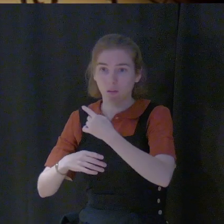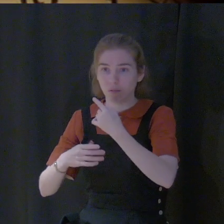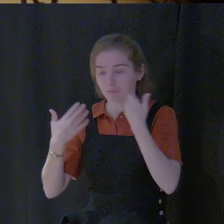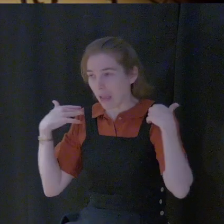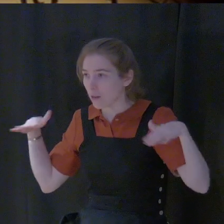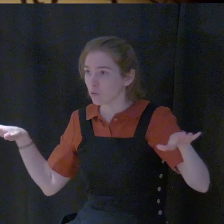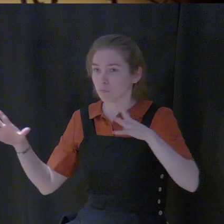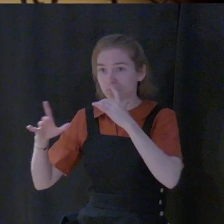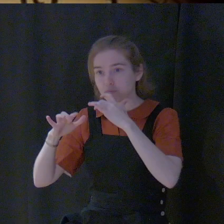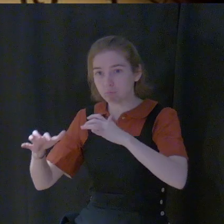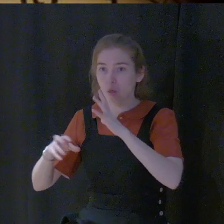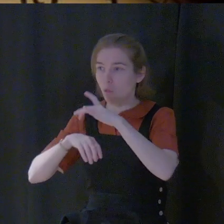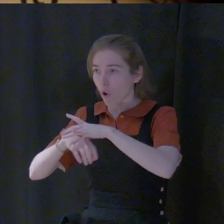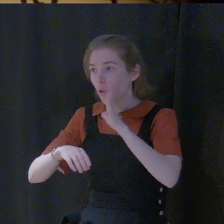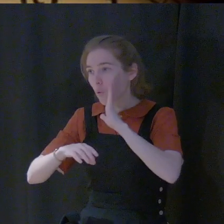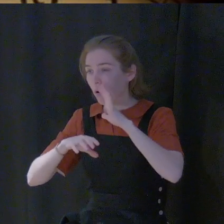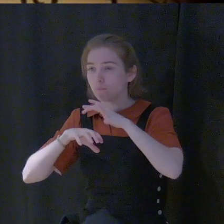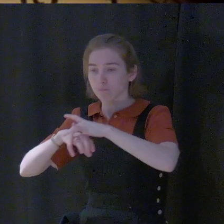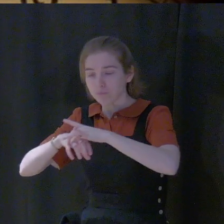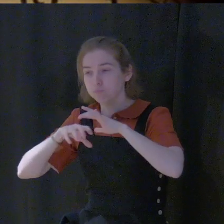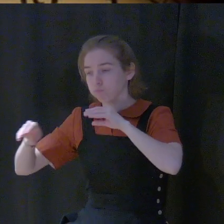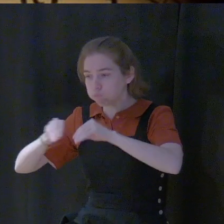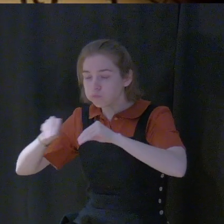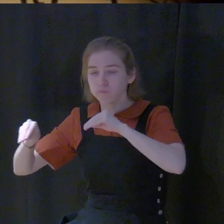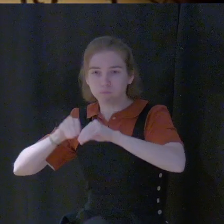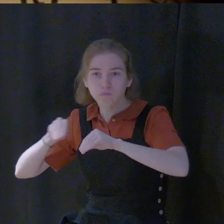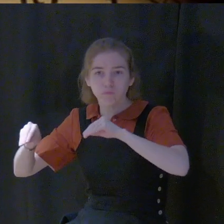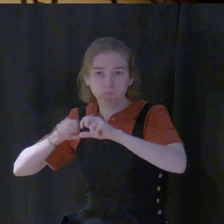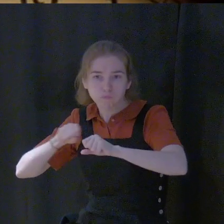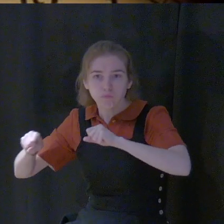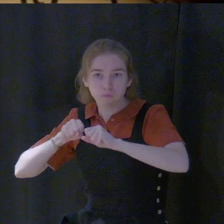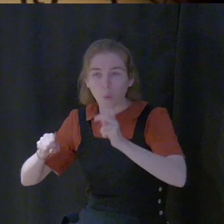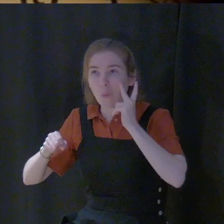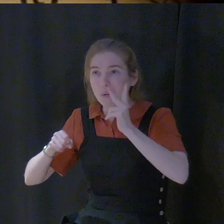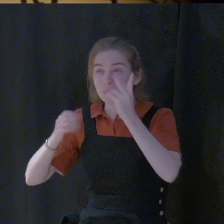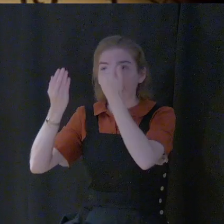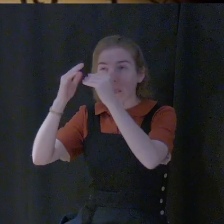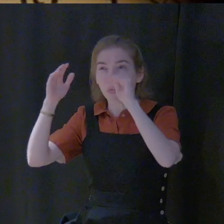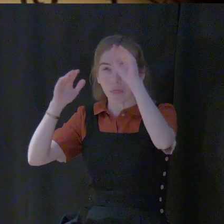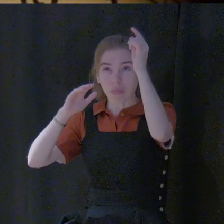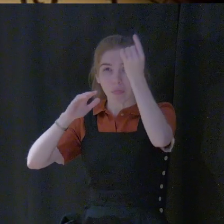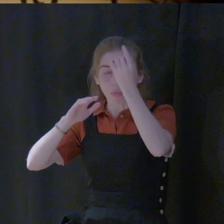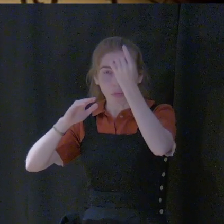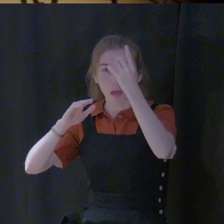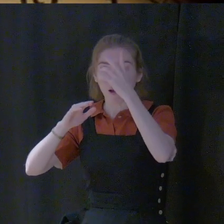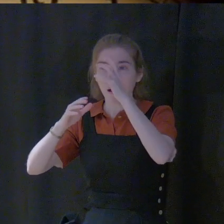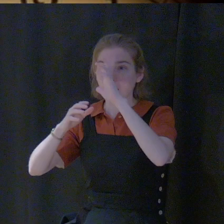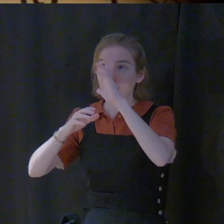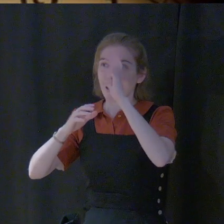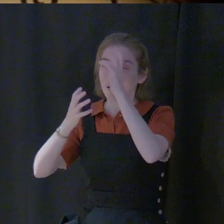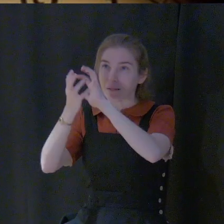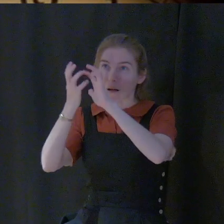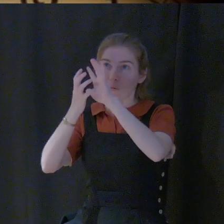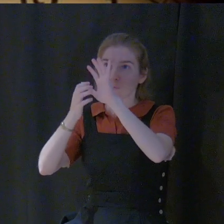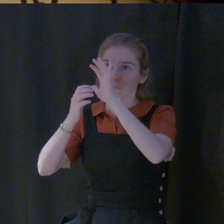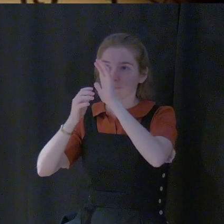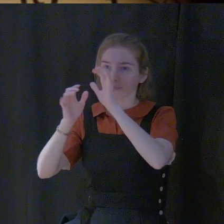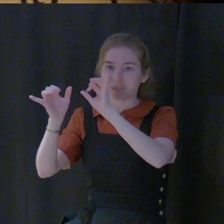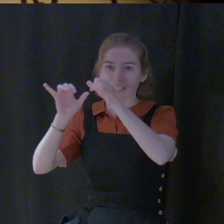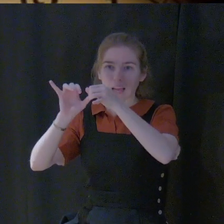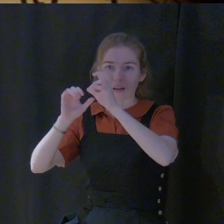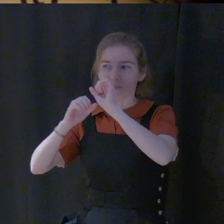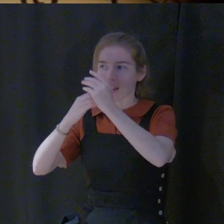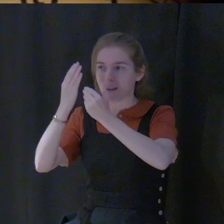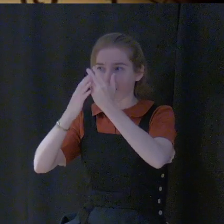and the earth is going to shake and we're going to see in the sky a cloud the size of a hand and it's going to get closer